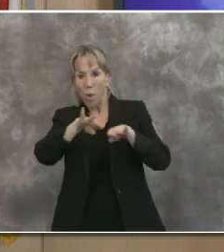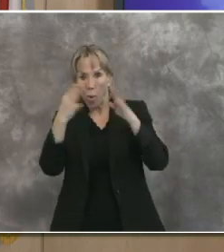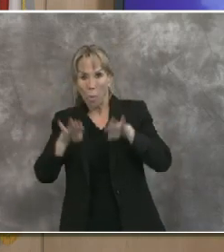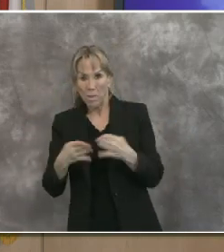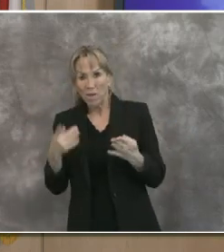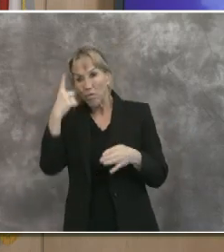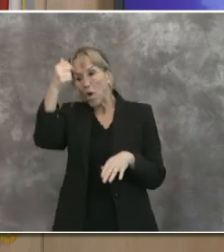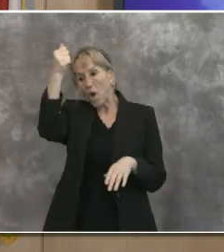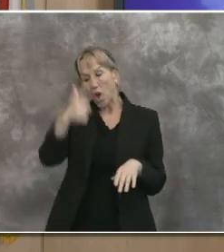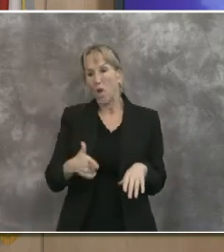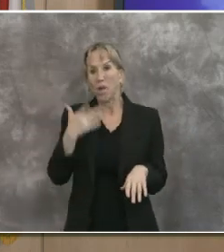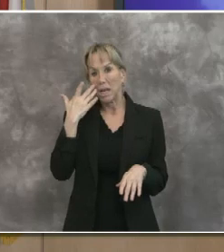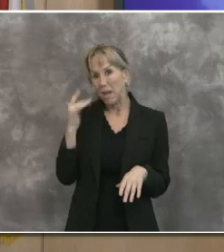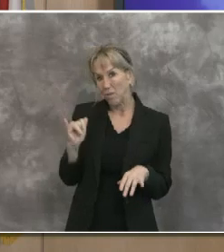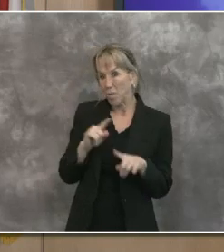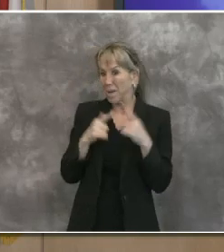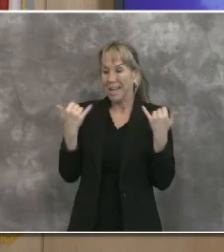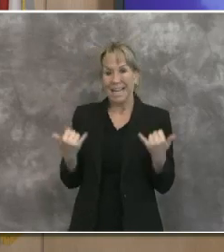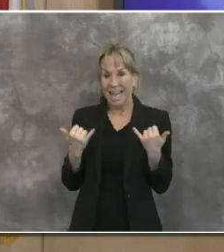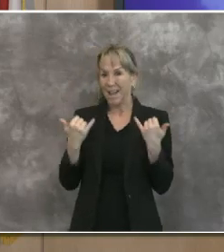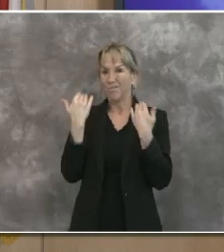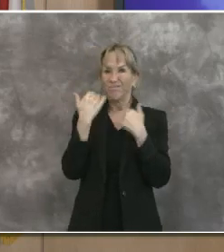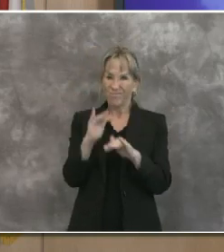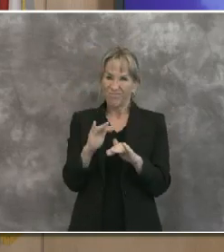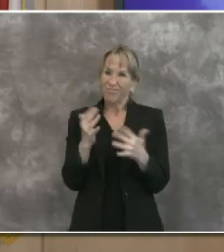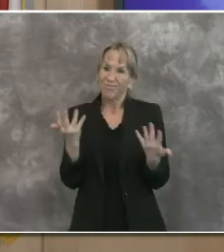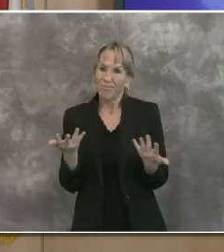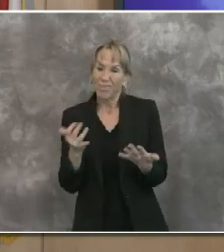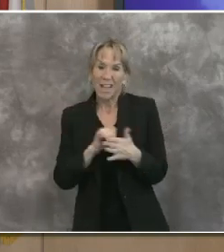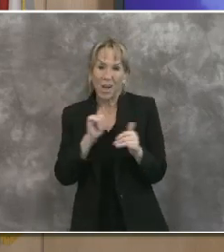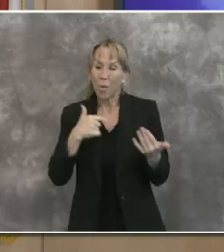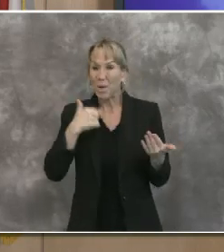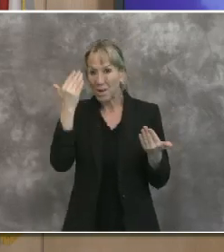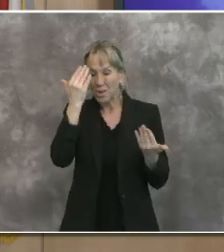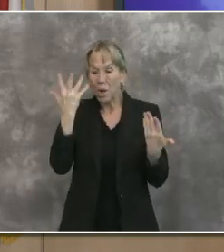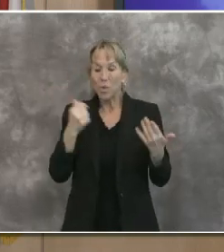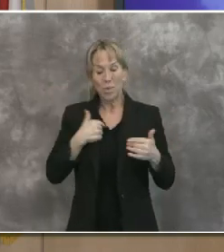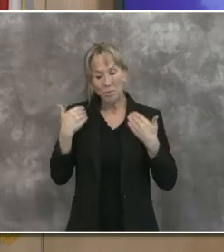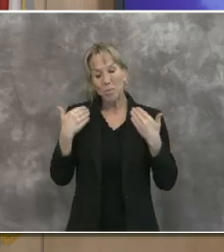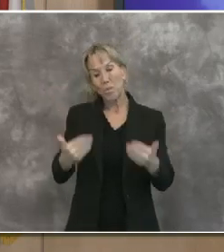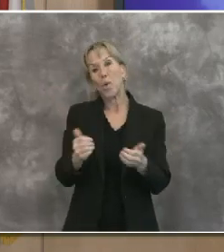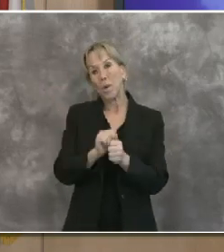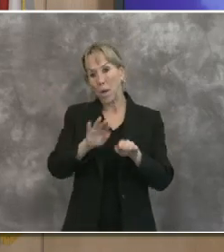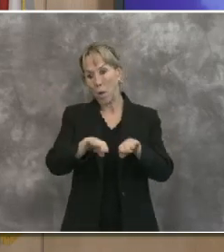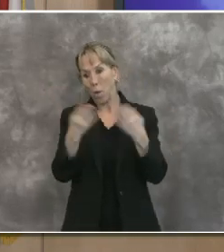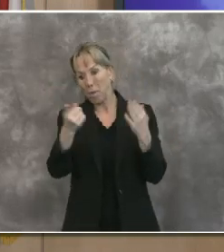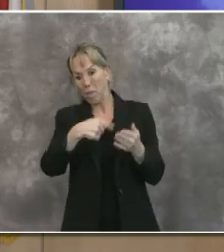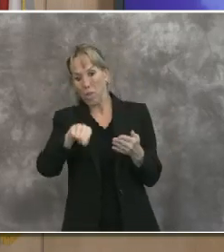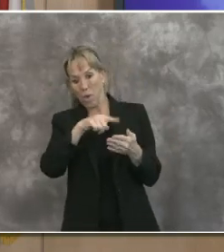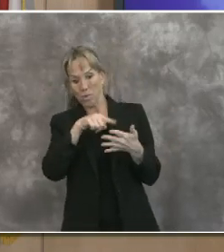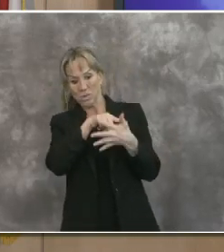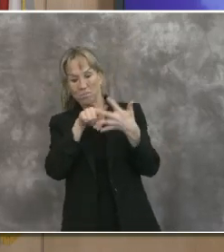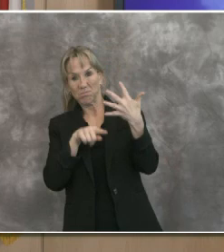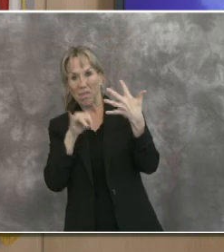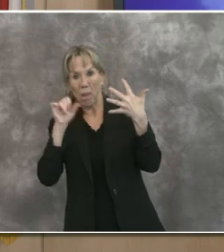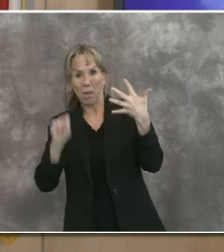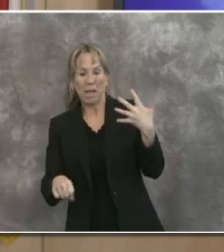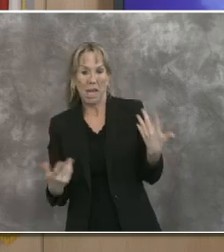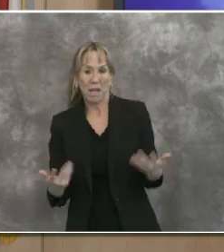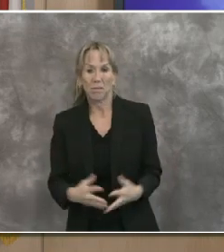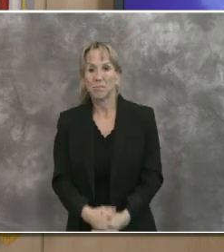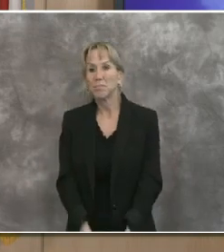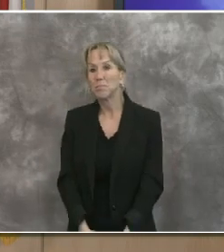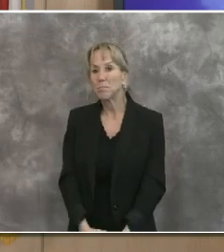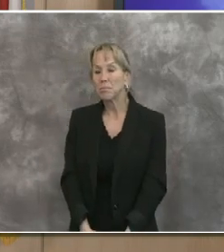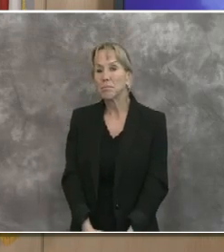of California. But for now, that's where we are, that's what we know, and so we are moving forward and opening those businesses that we are able to open.